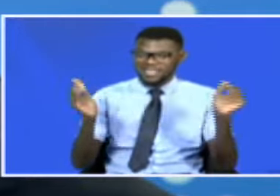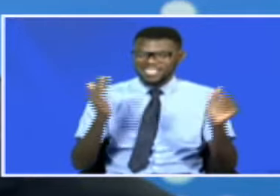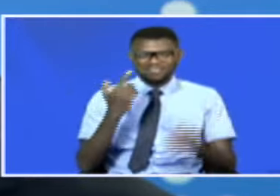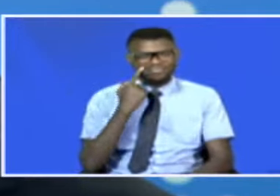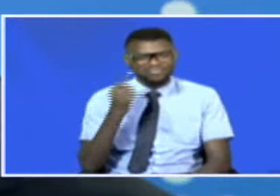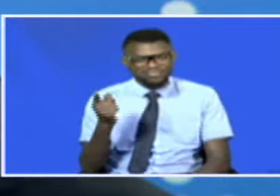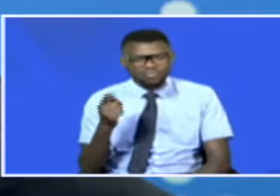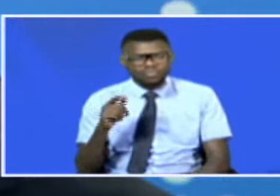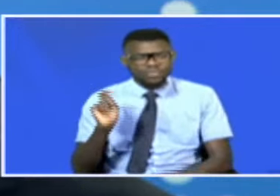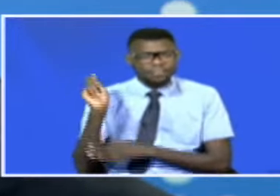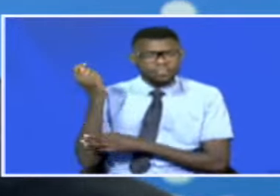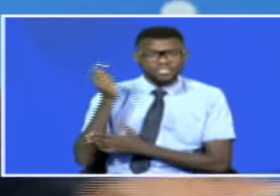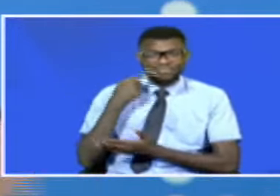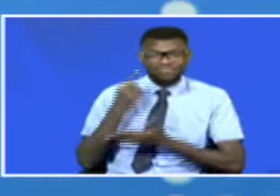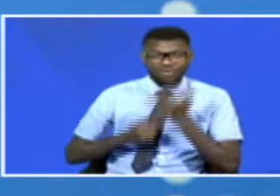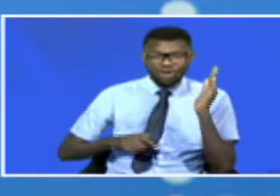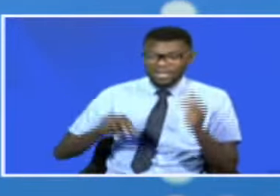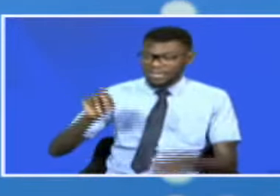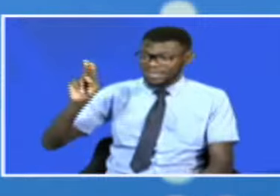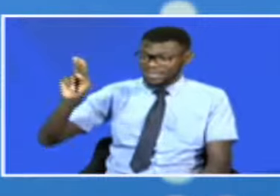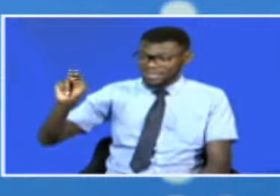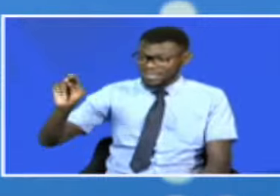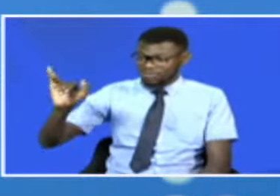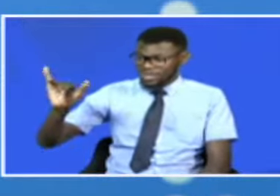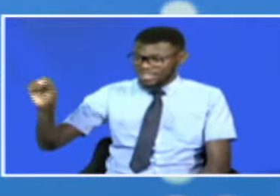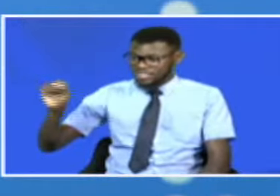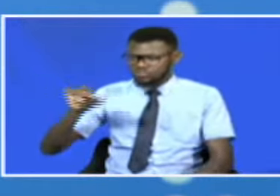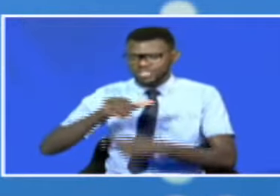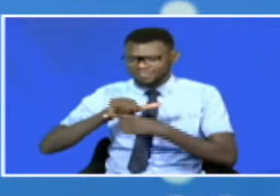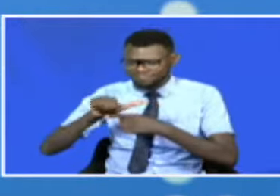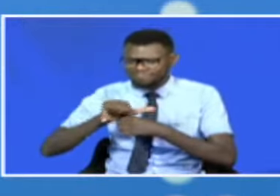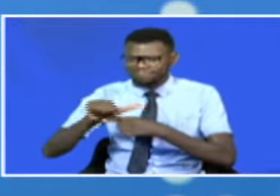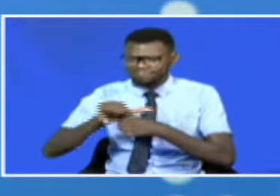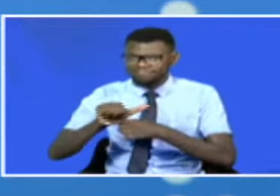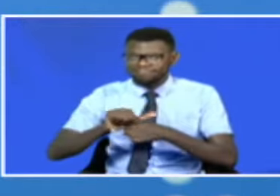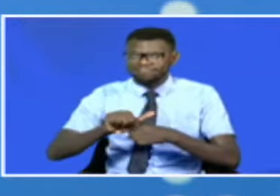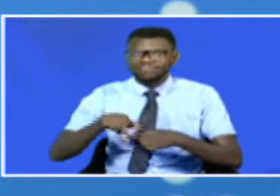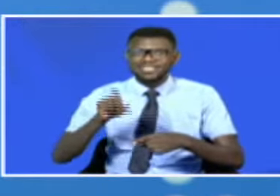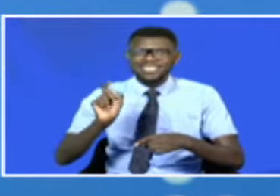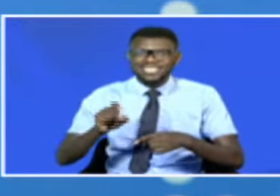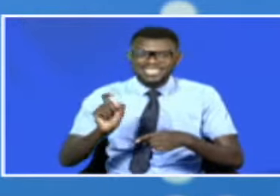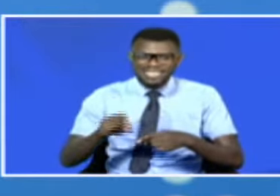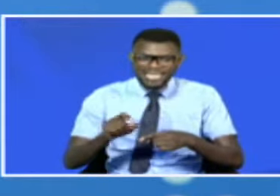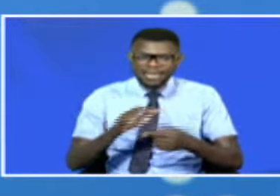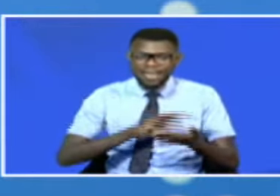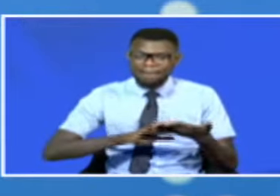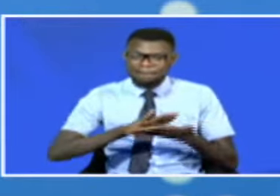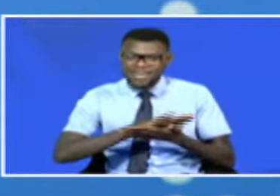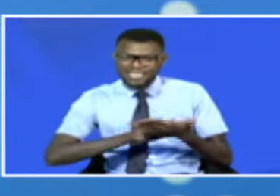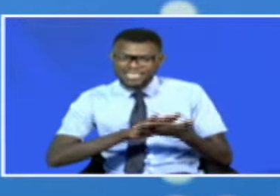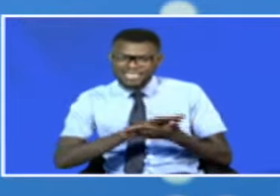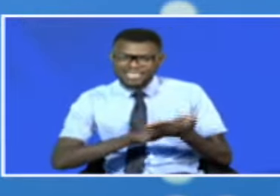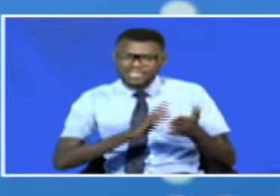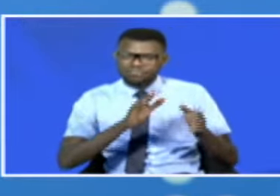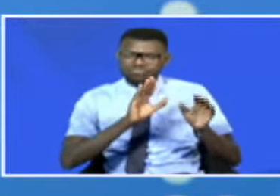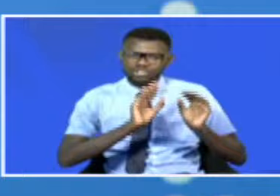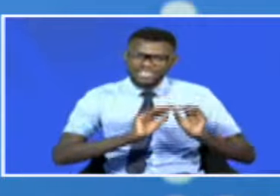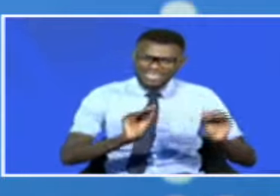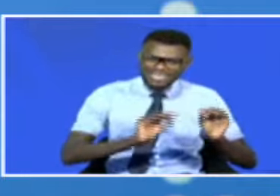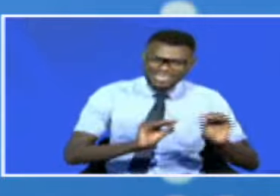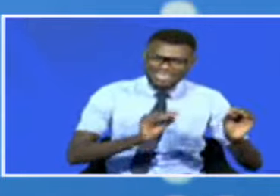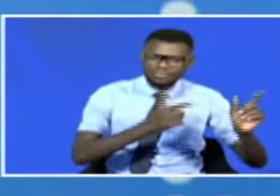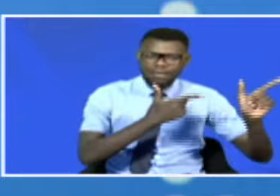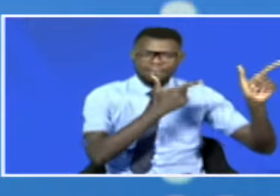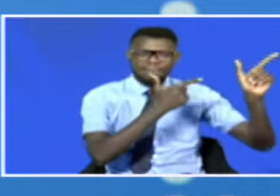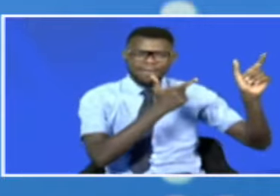The president says the National Youth Service training needs to be even-handed to incorporate basic firearm training. Now,